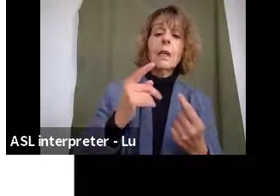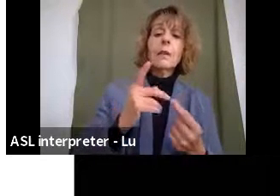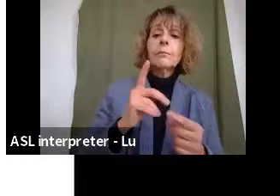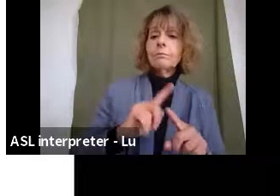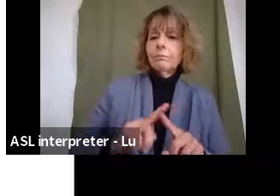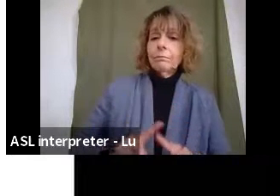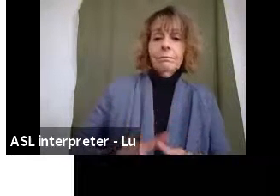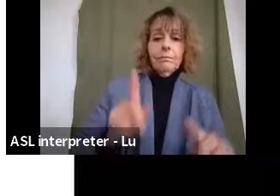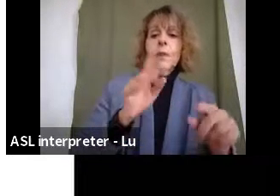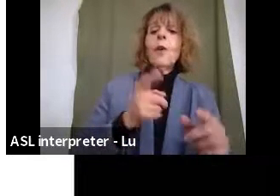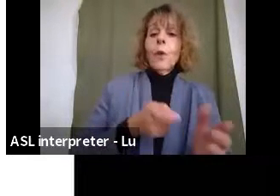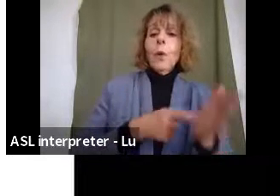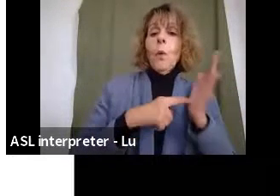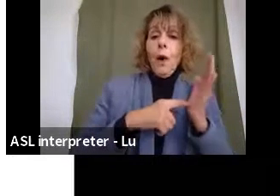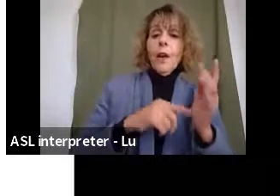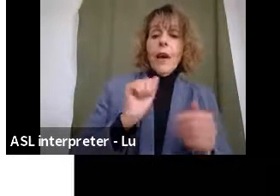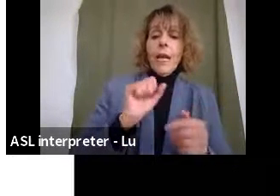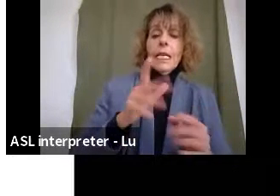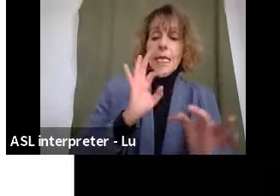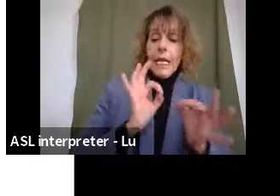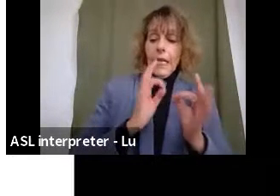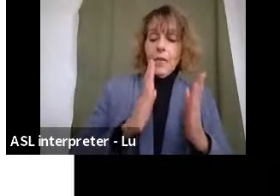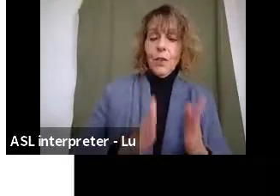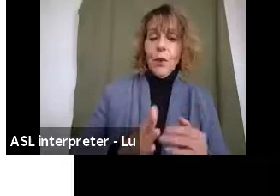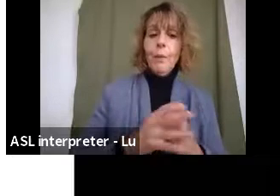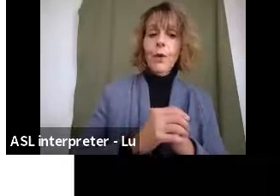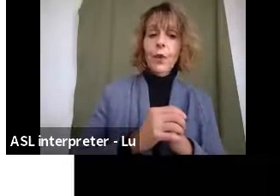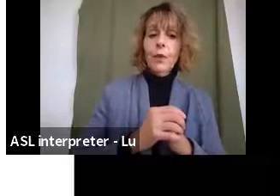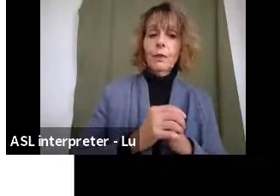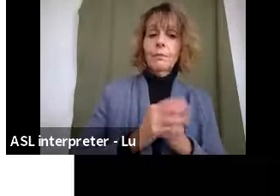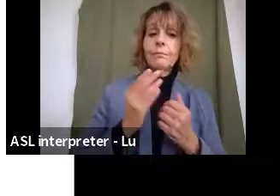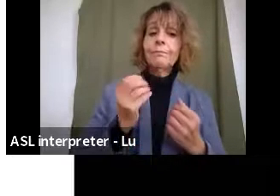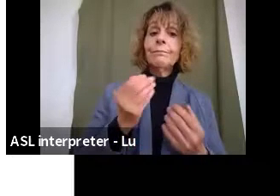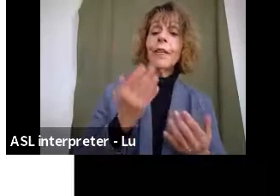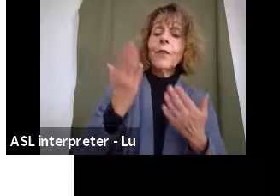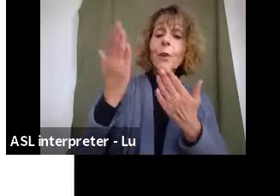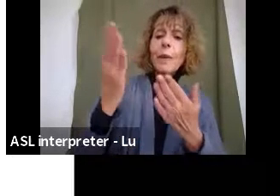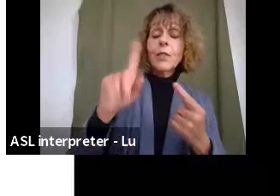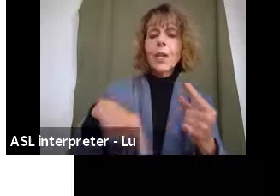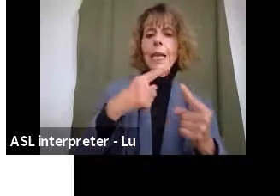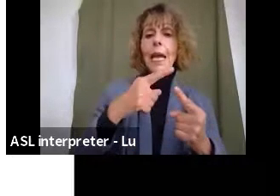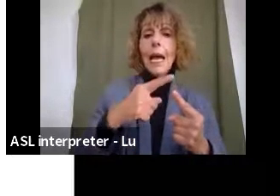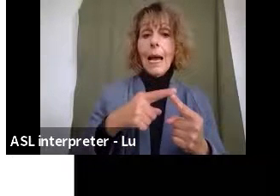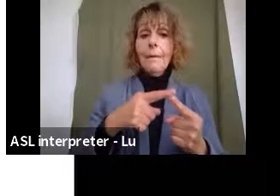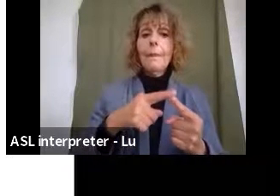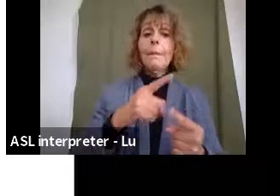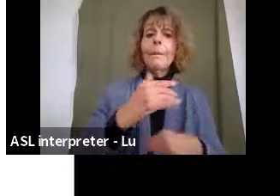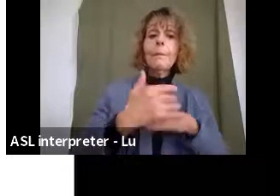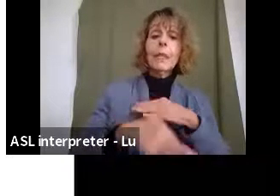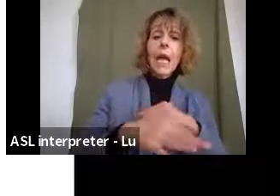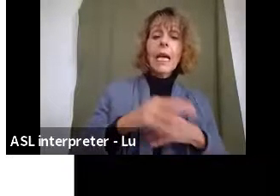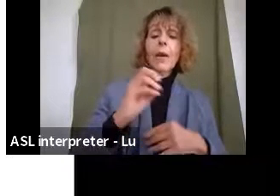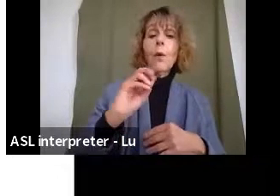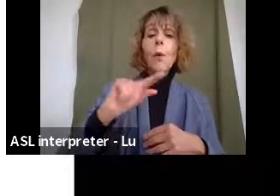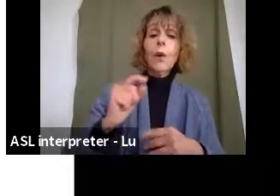donations, if you're holding new parent classes or nutrition programs or first aid training. And then finally,